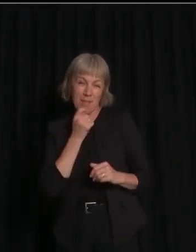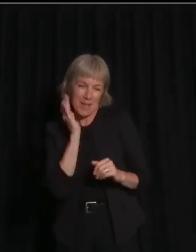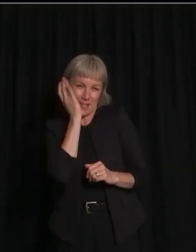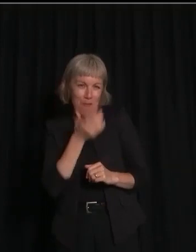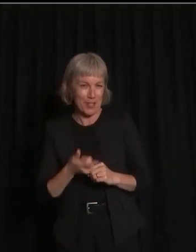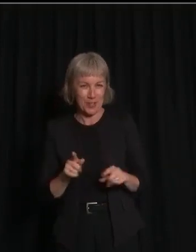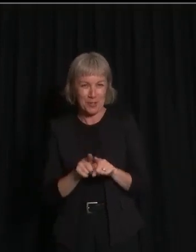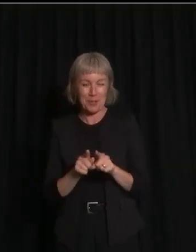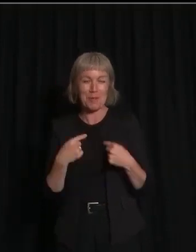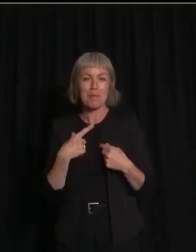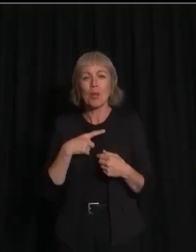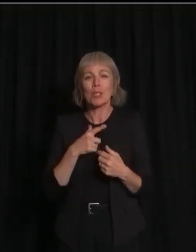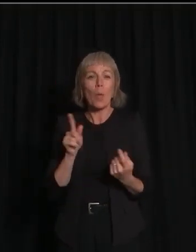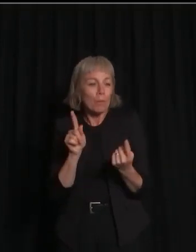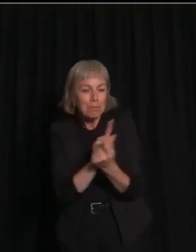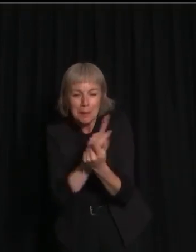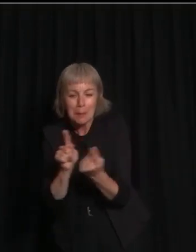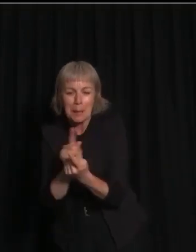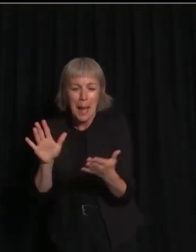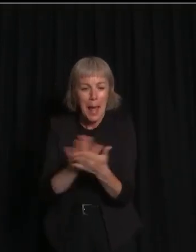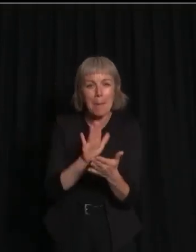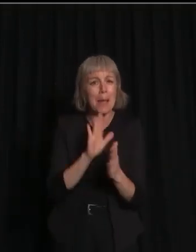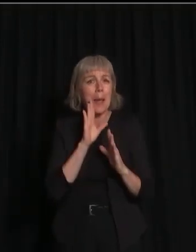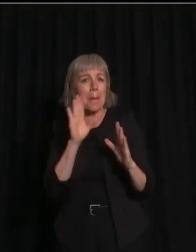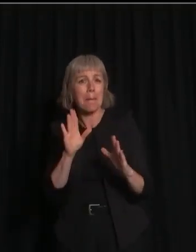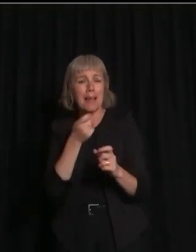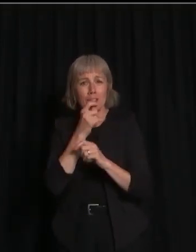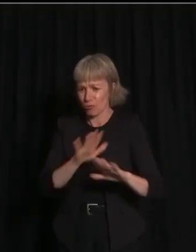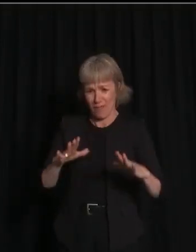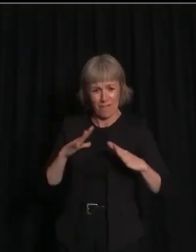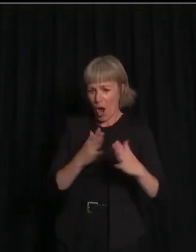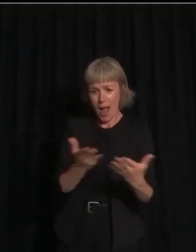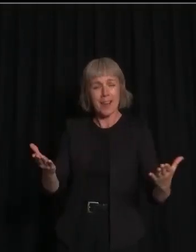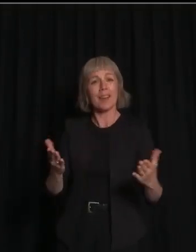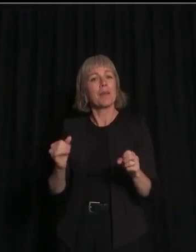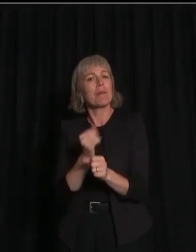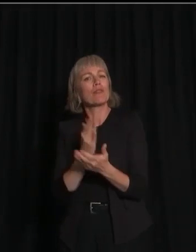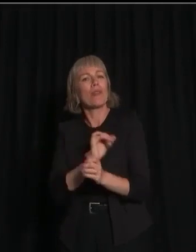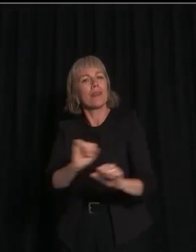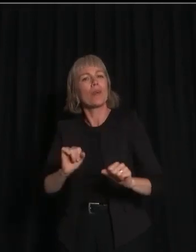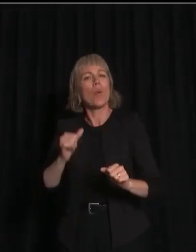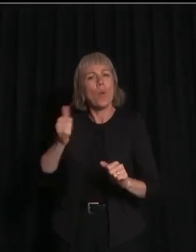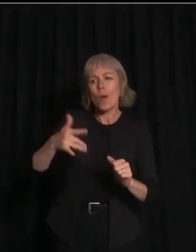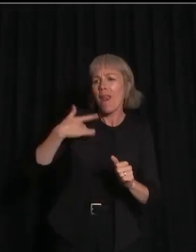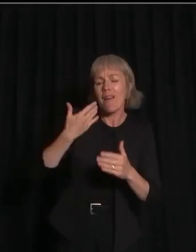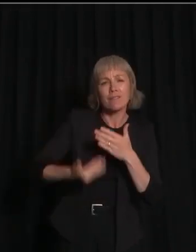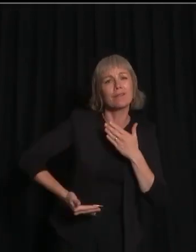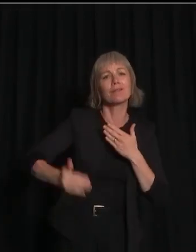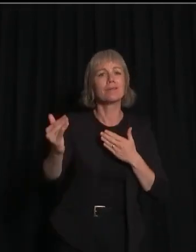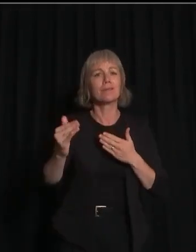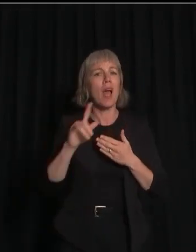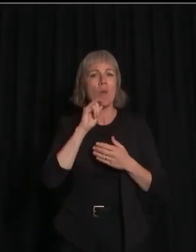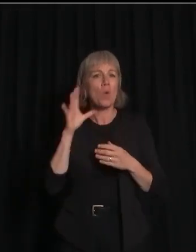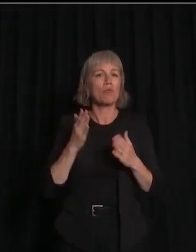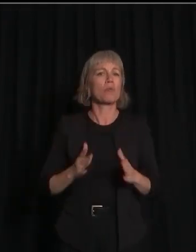because I want to just meet all the happy, amazing children and make sure that their lives are happy and they would not face human